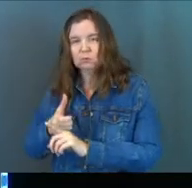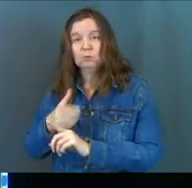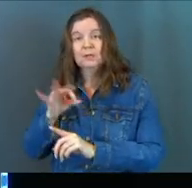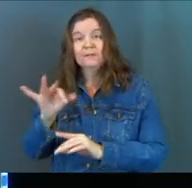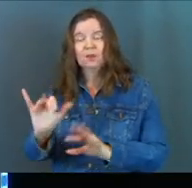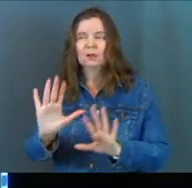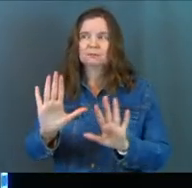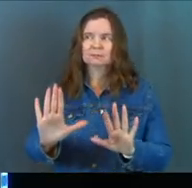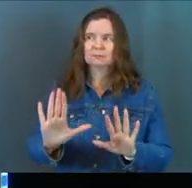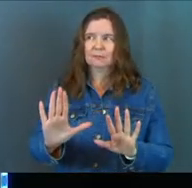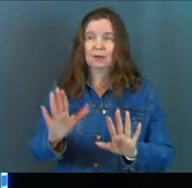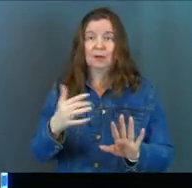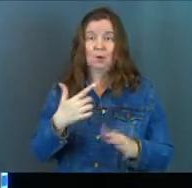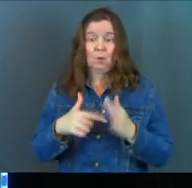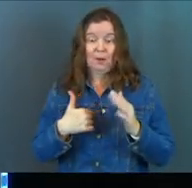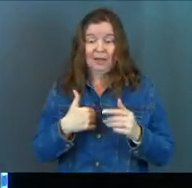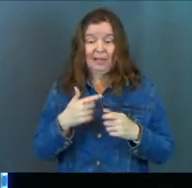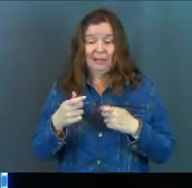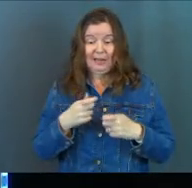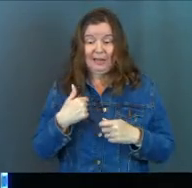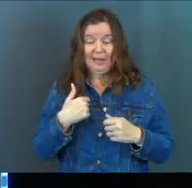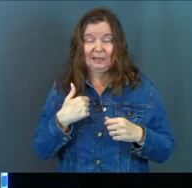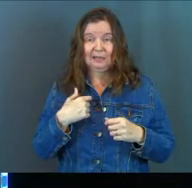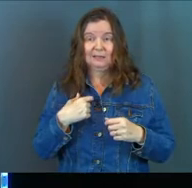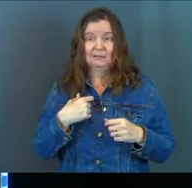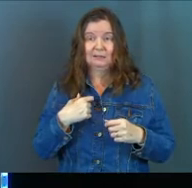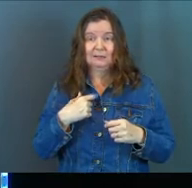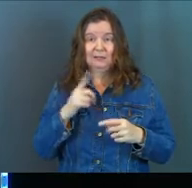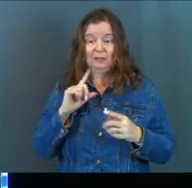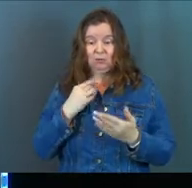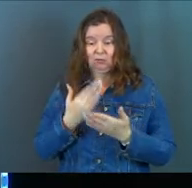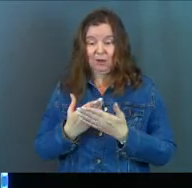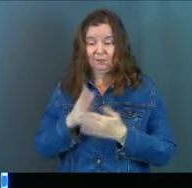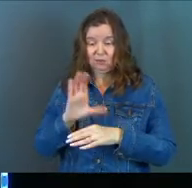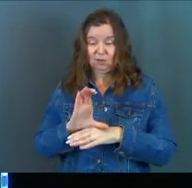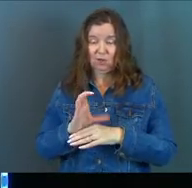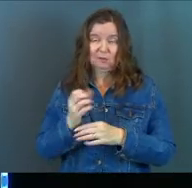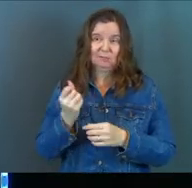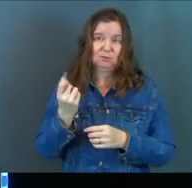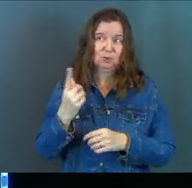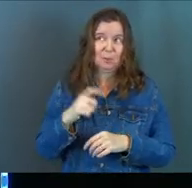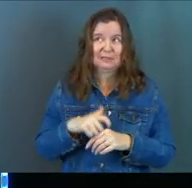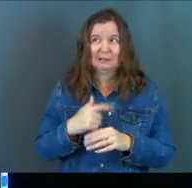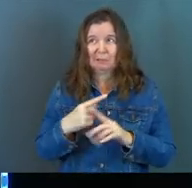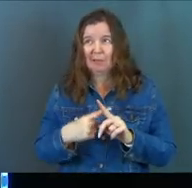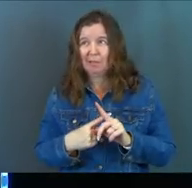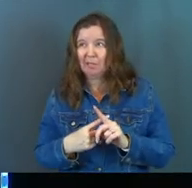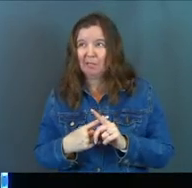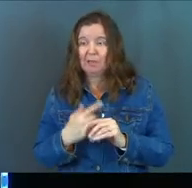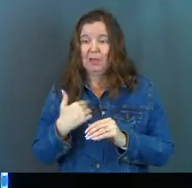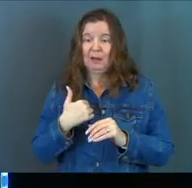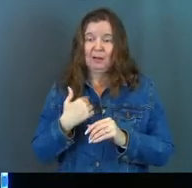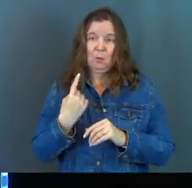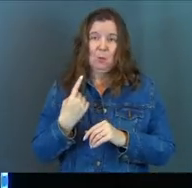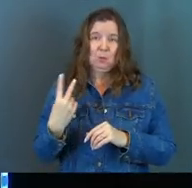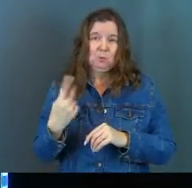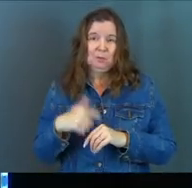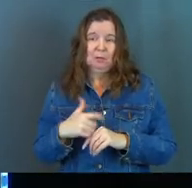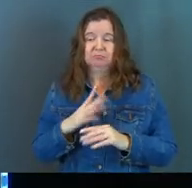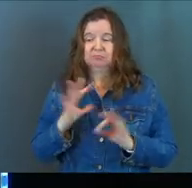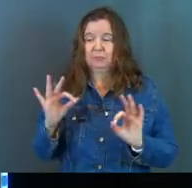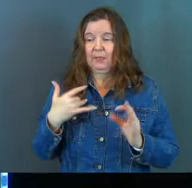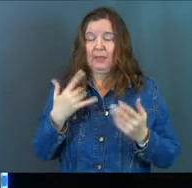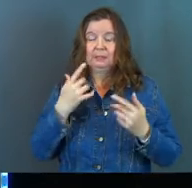If you're like, hey, what I can handle is I can handle coming to church about this many times a month, and that's just where I am right now, and